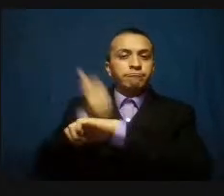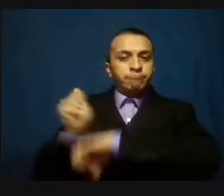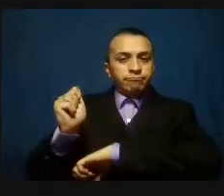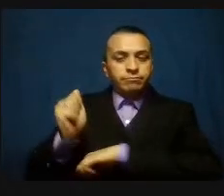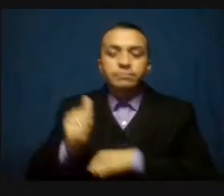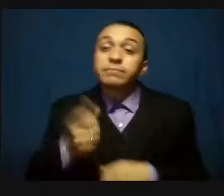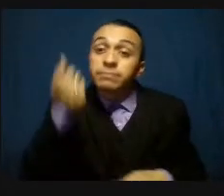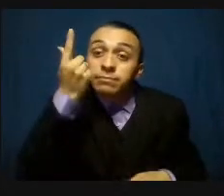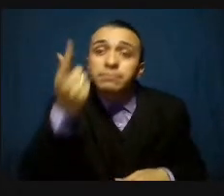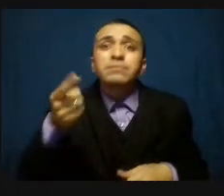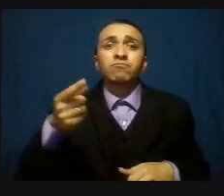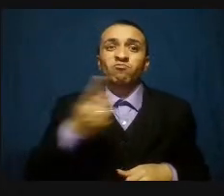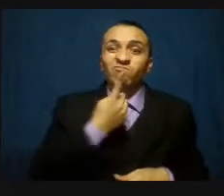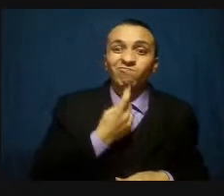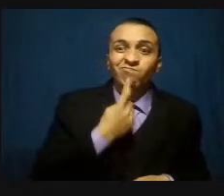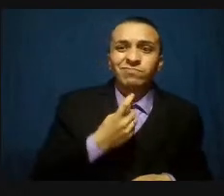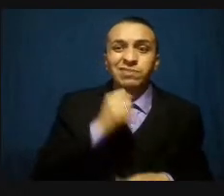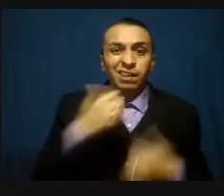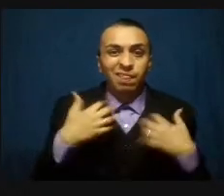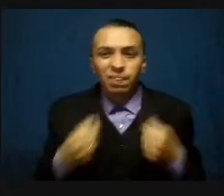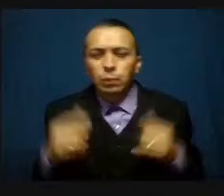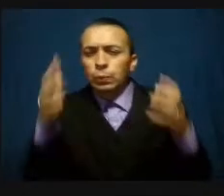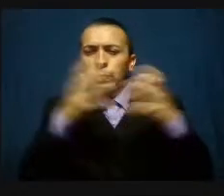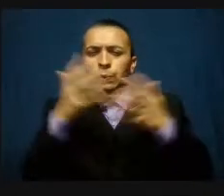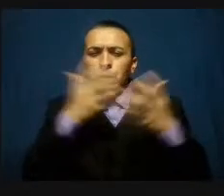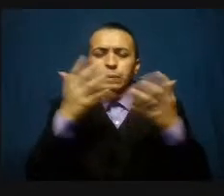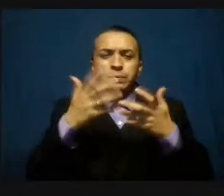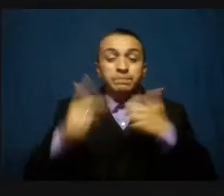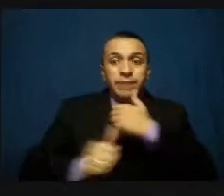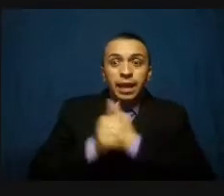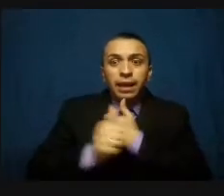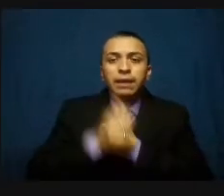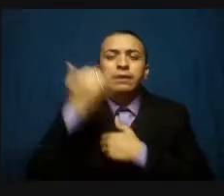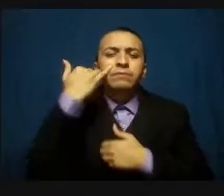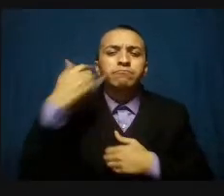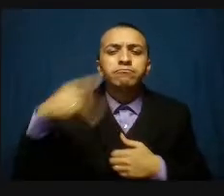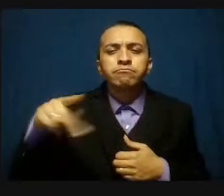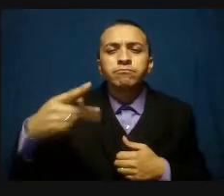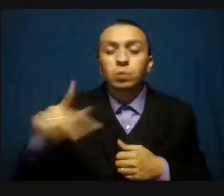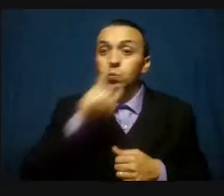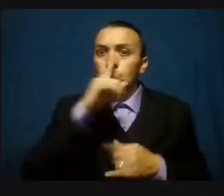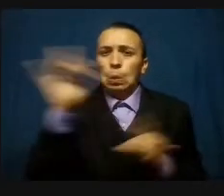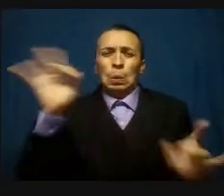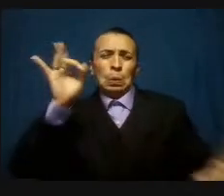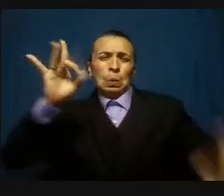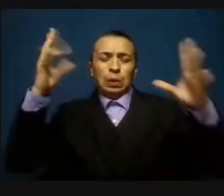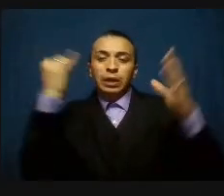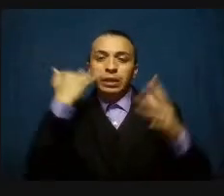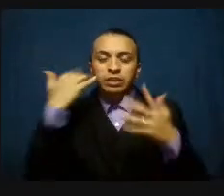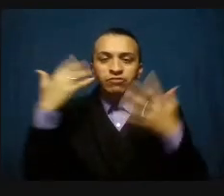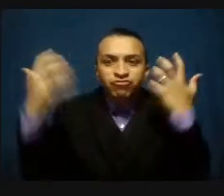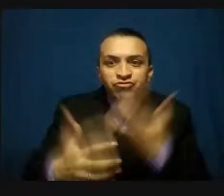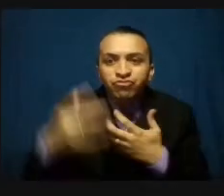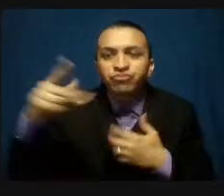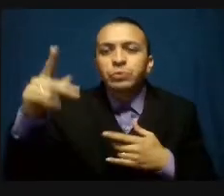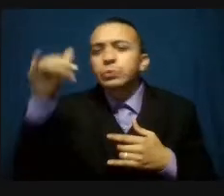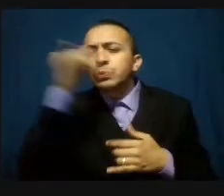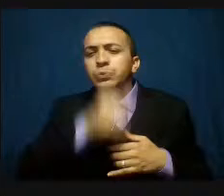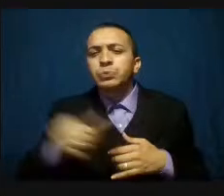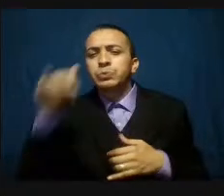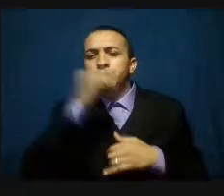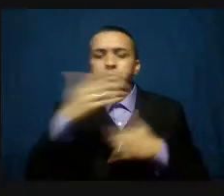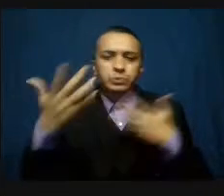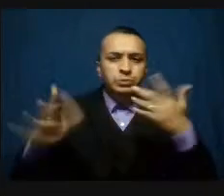very unhealthy, where we get purple, and then hazardous, where we get about maroon. At the hazardous level, everybody's seeing health effects, no matter how fit you